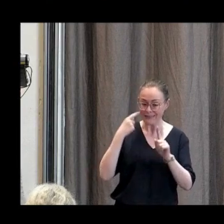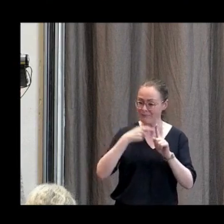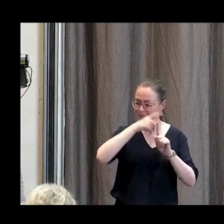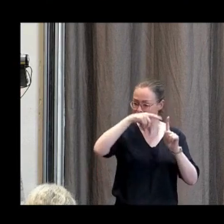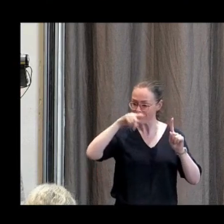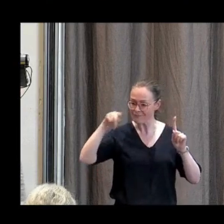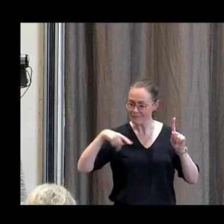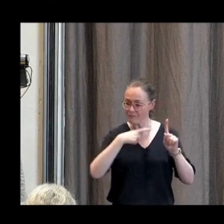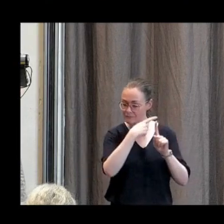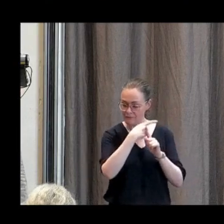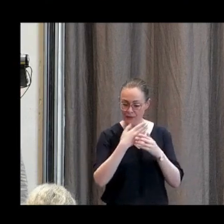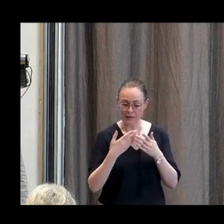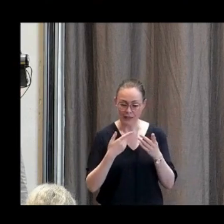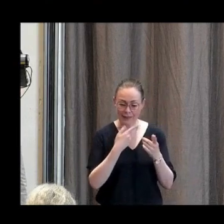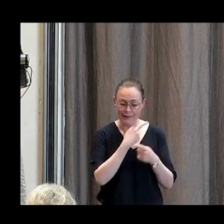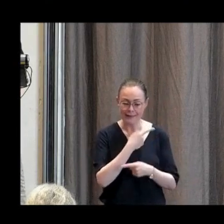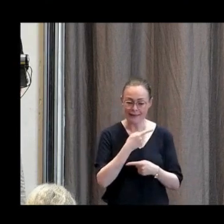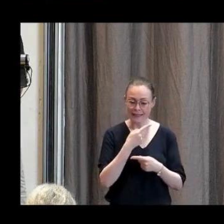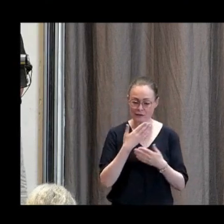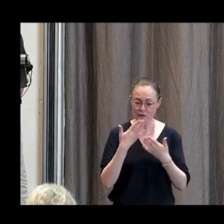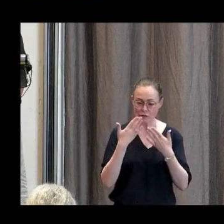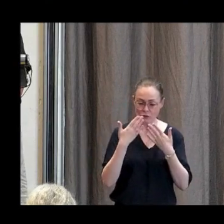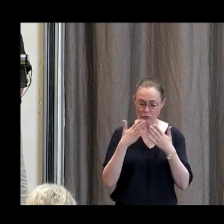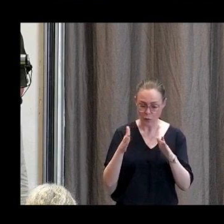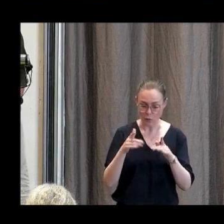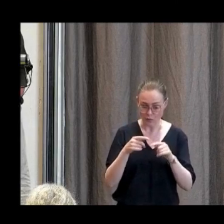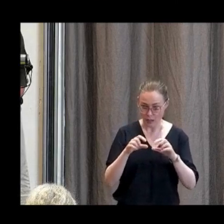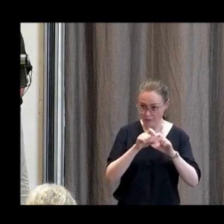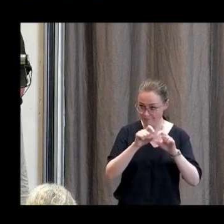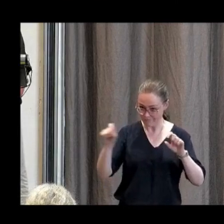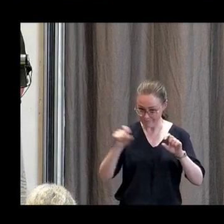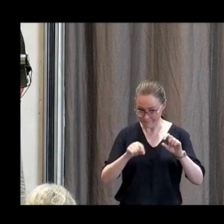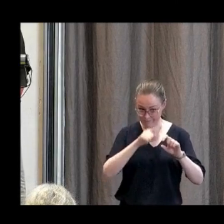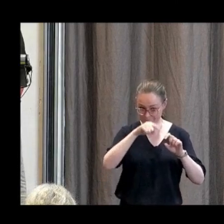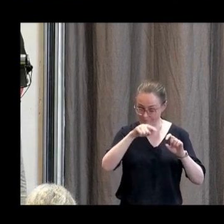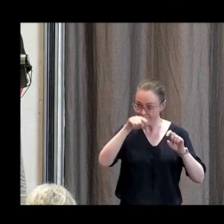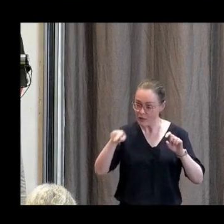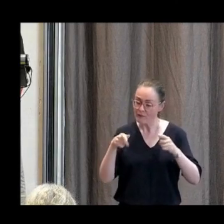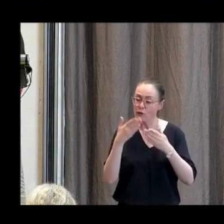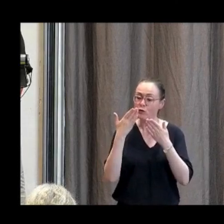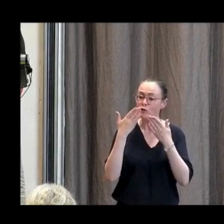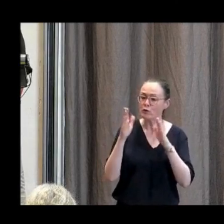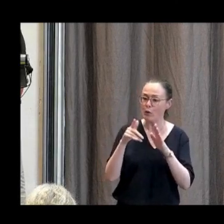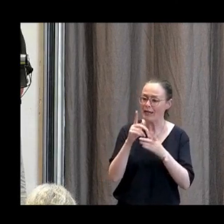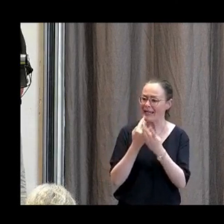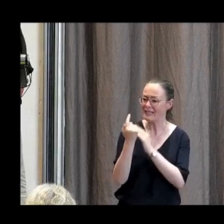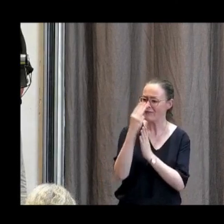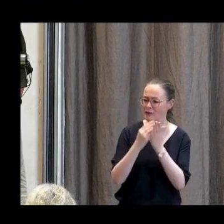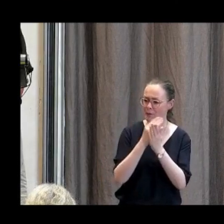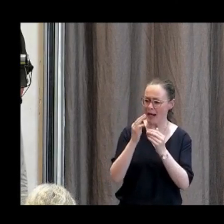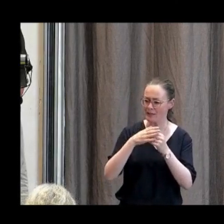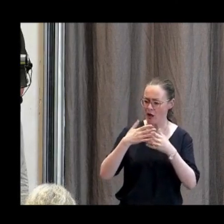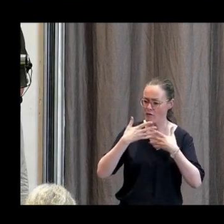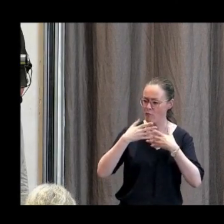chromatogram. And each of the features along that piece of data indicates an individual component of